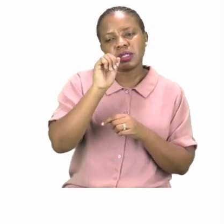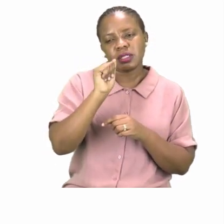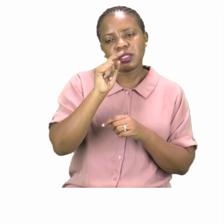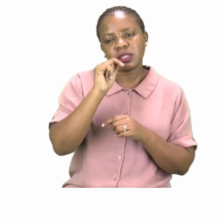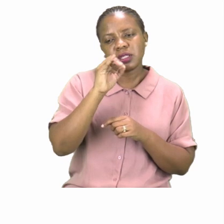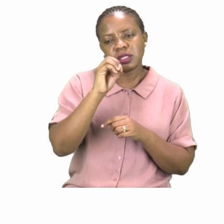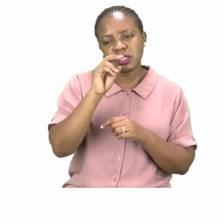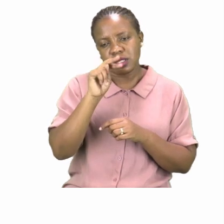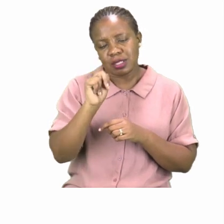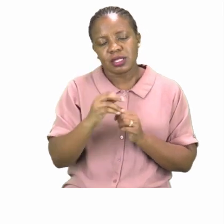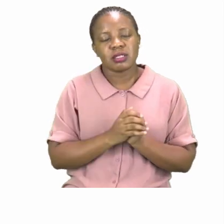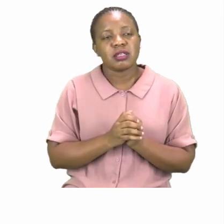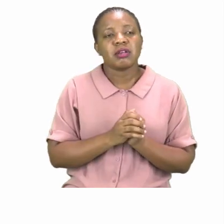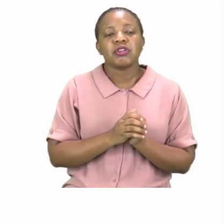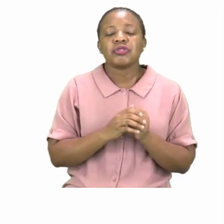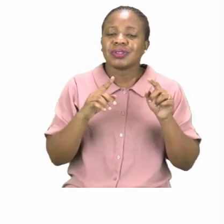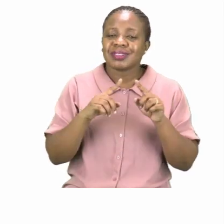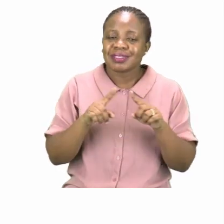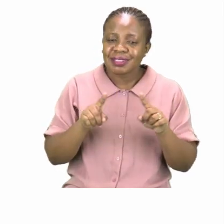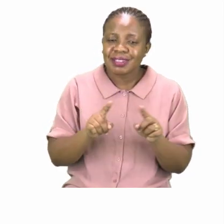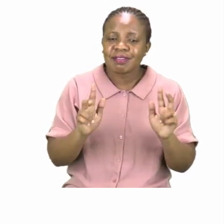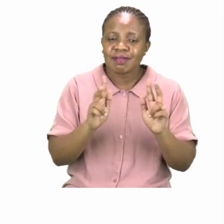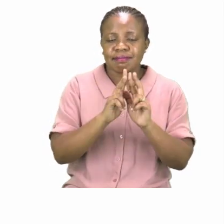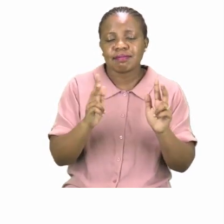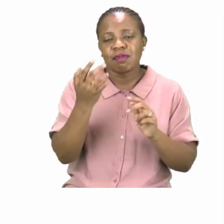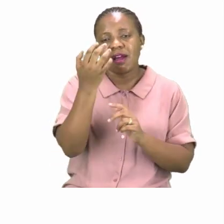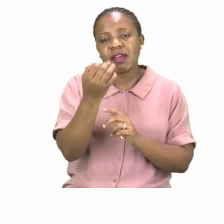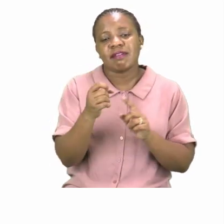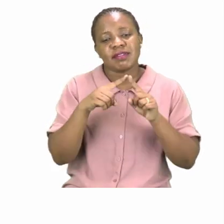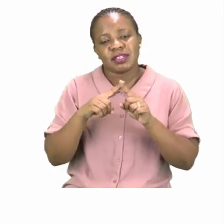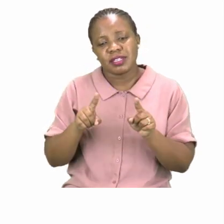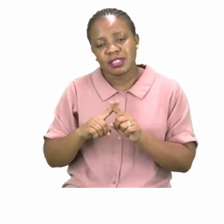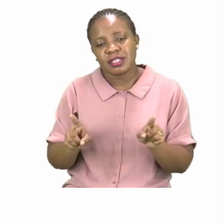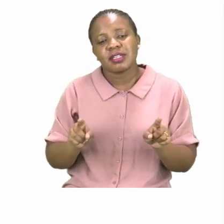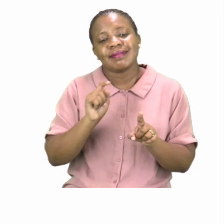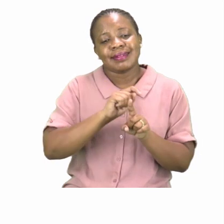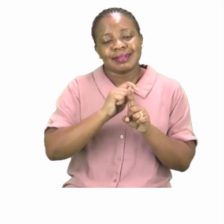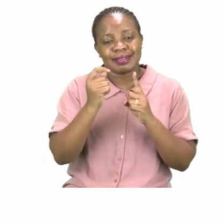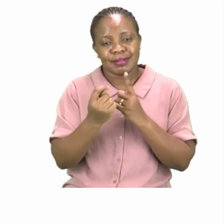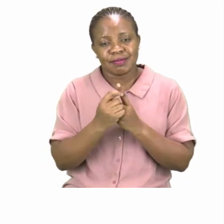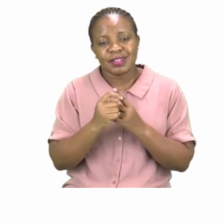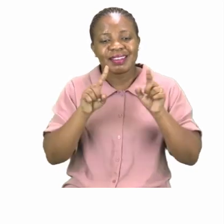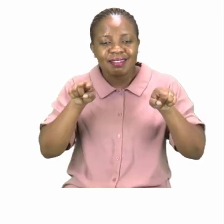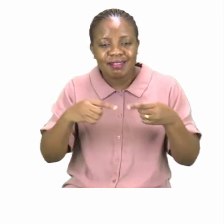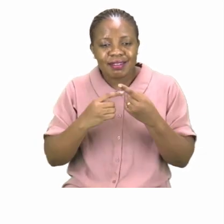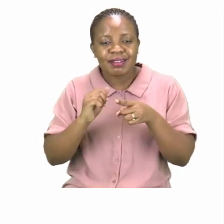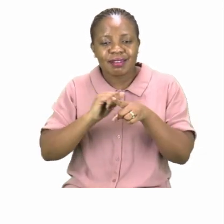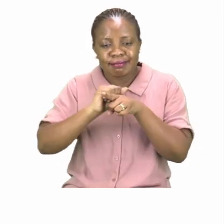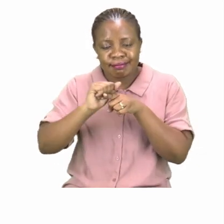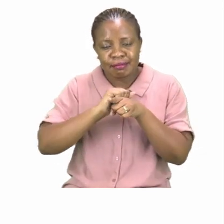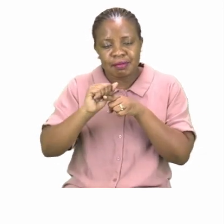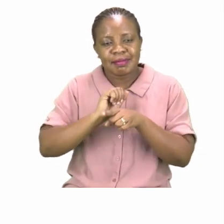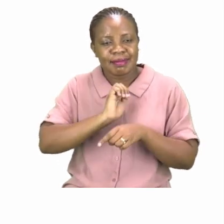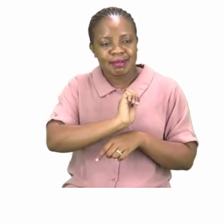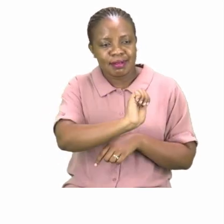is practiced in their family or in their culture. So now that we